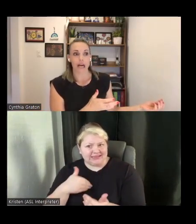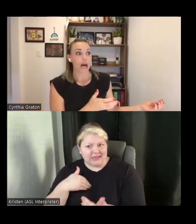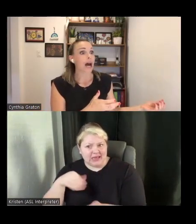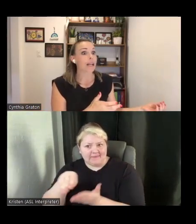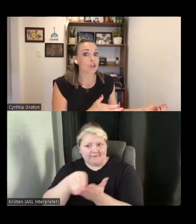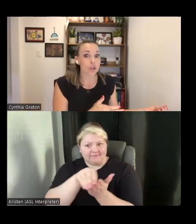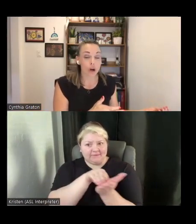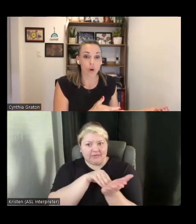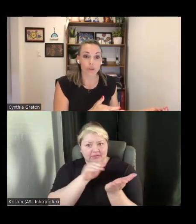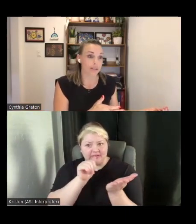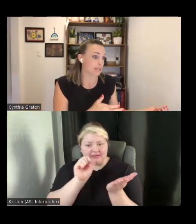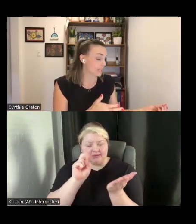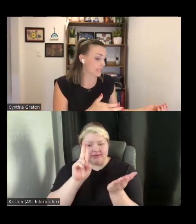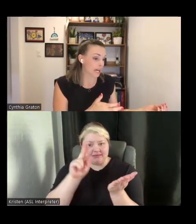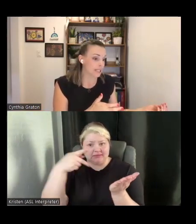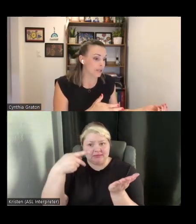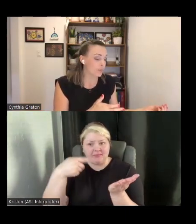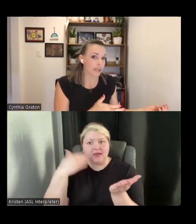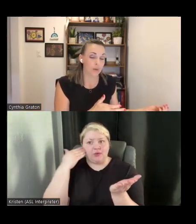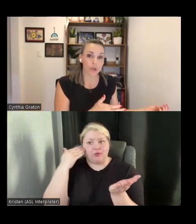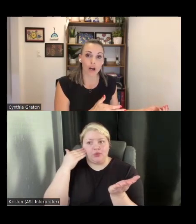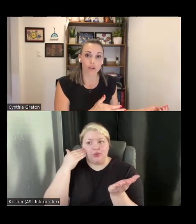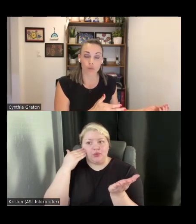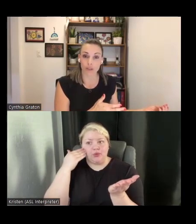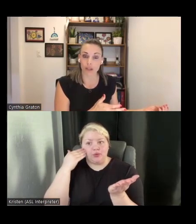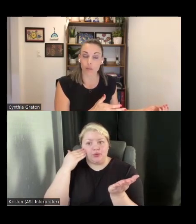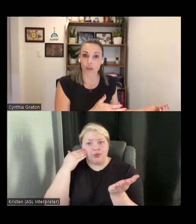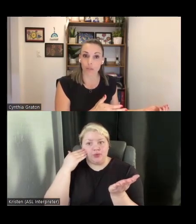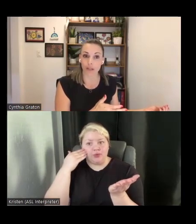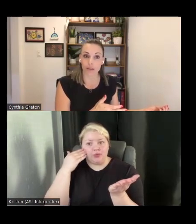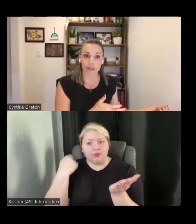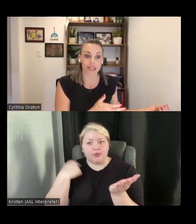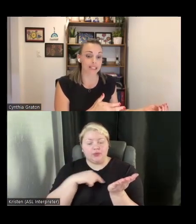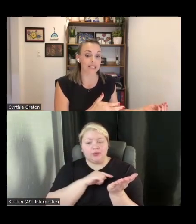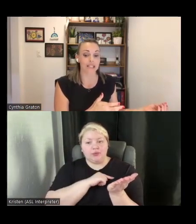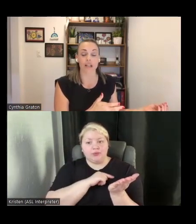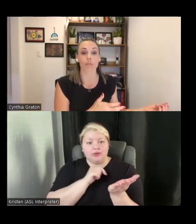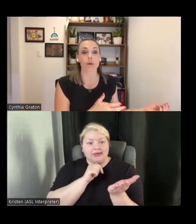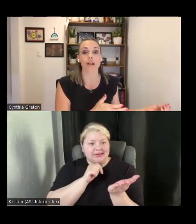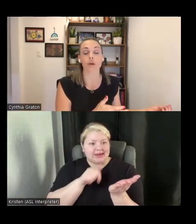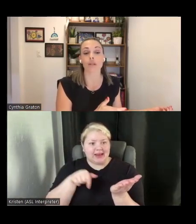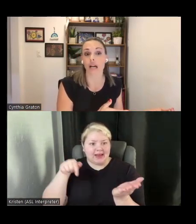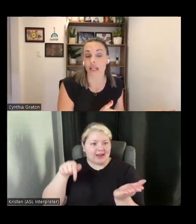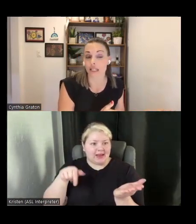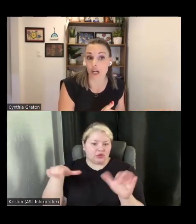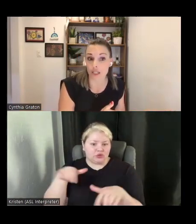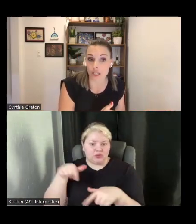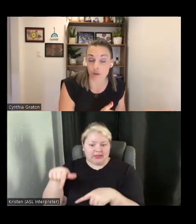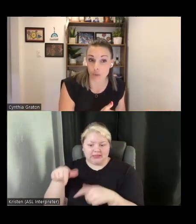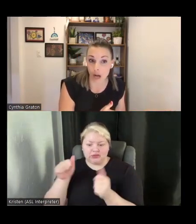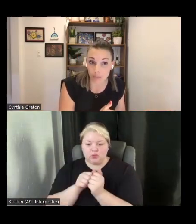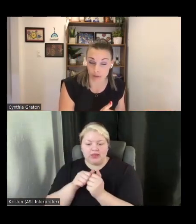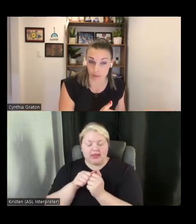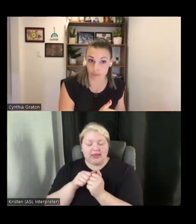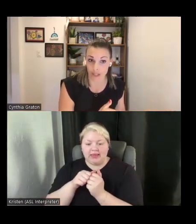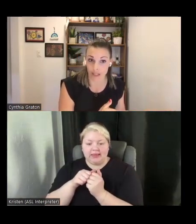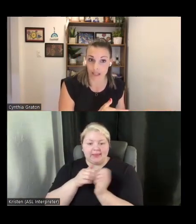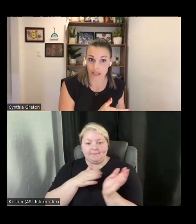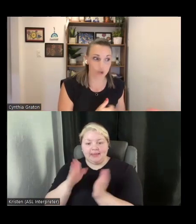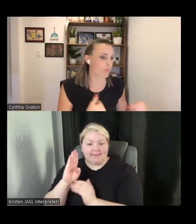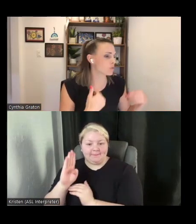ASIP. I know this is not something we are treating with the plan B. This is not a prioritized unsolved